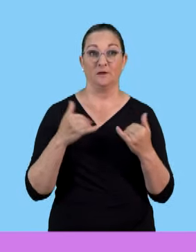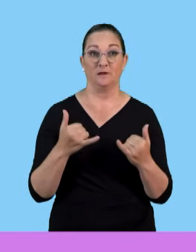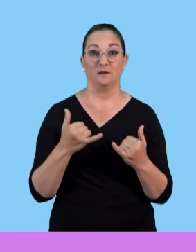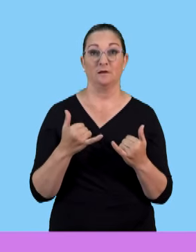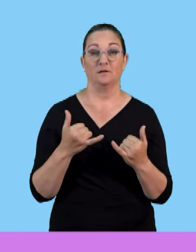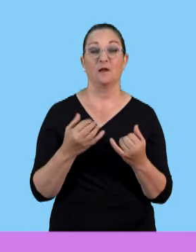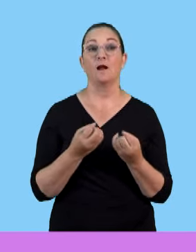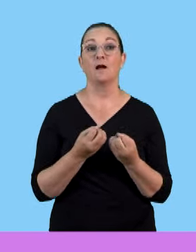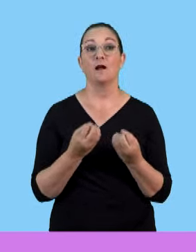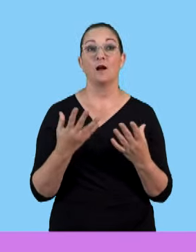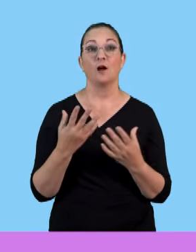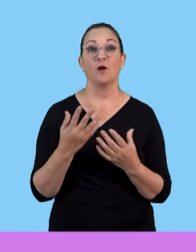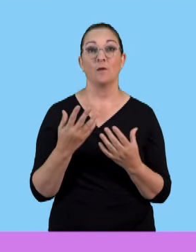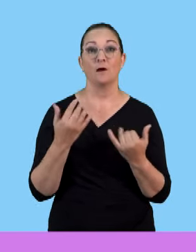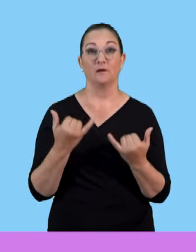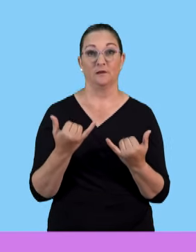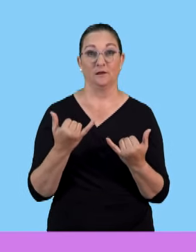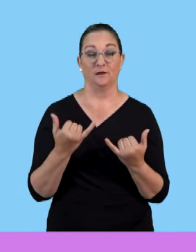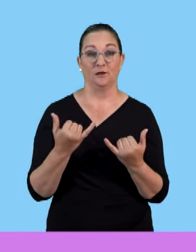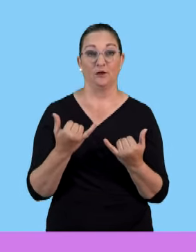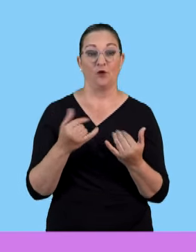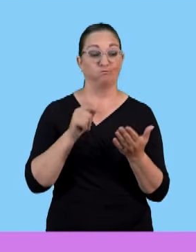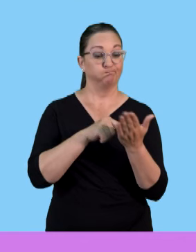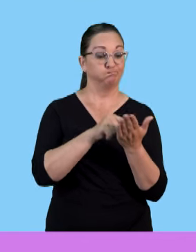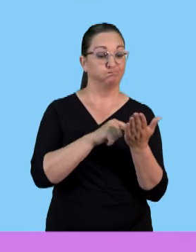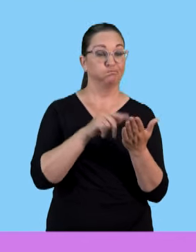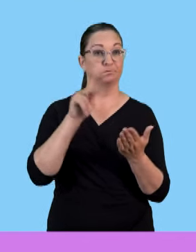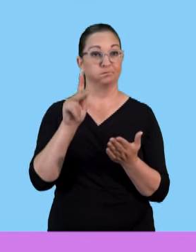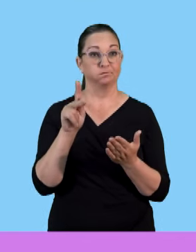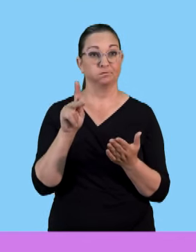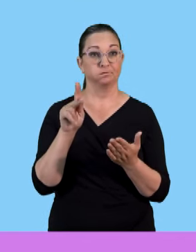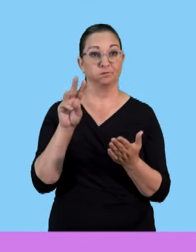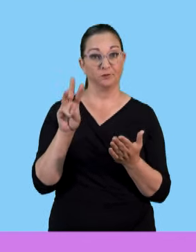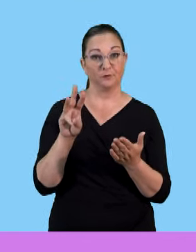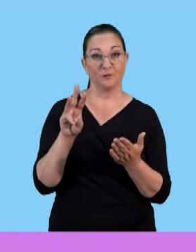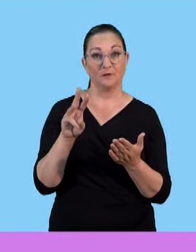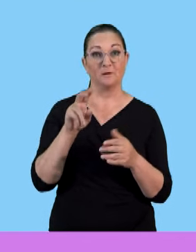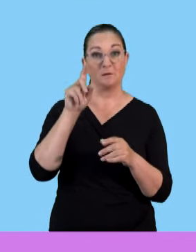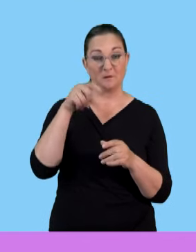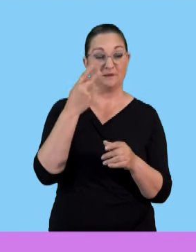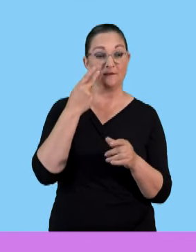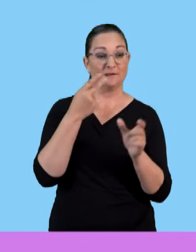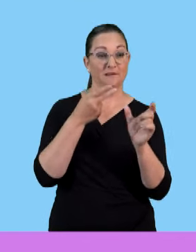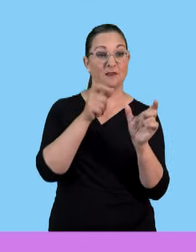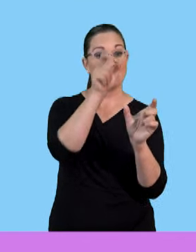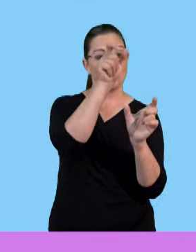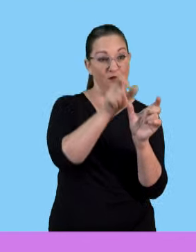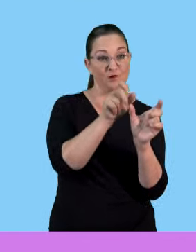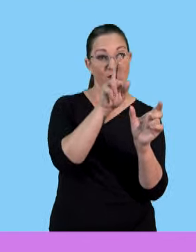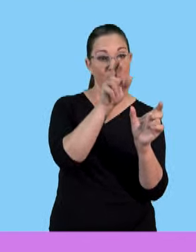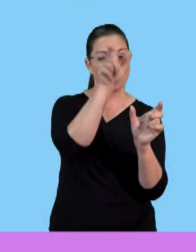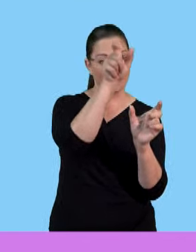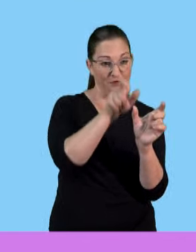said to calculate the number of kilowatts, we must look at the values on our